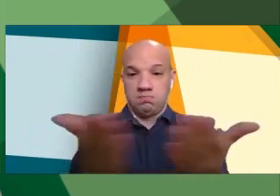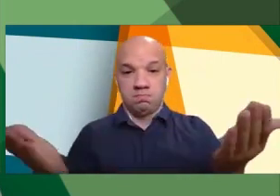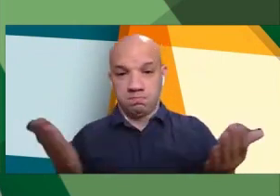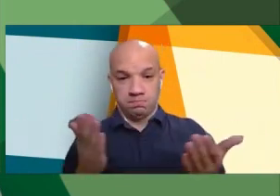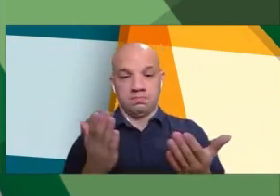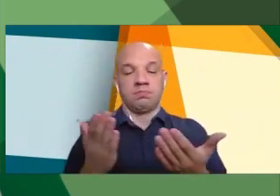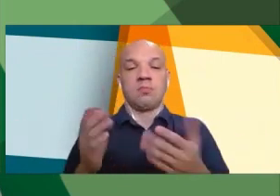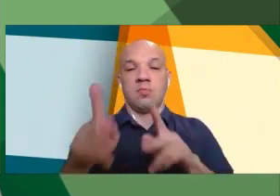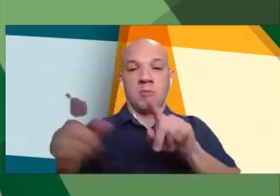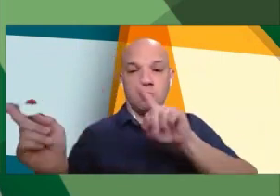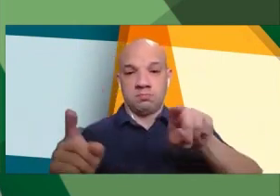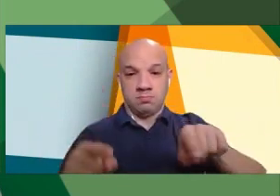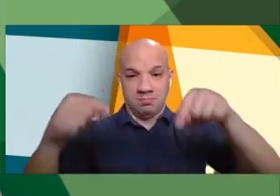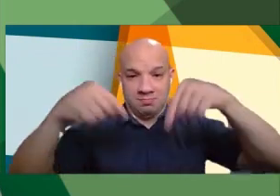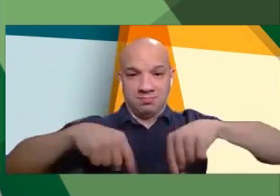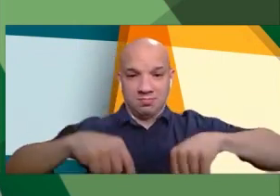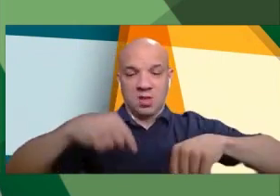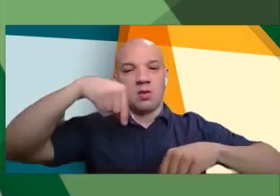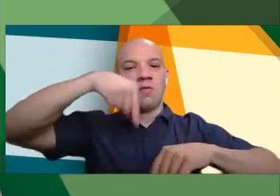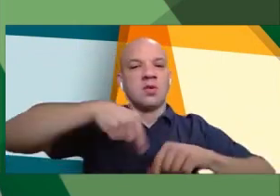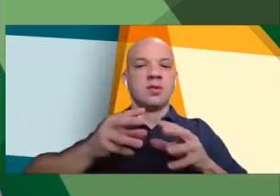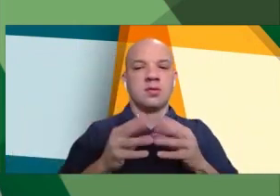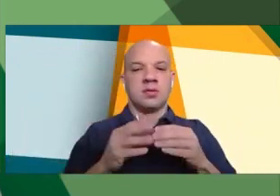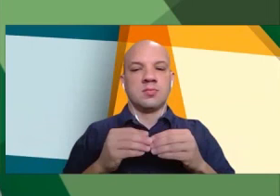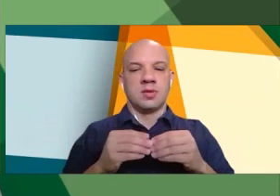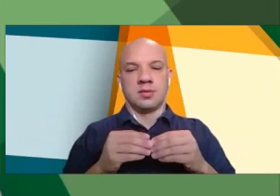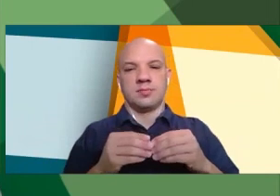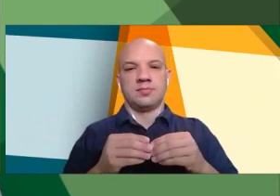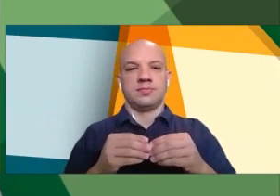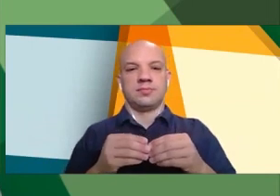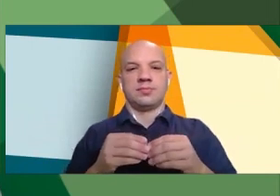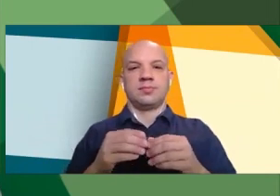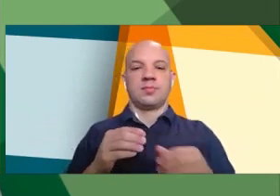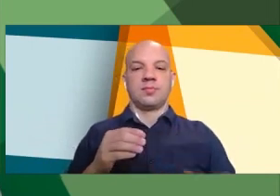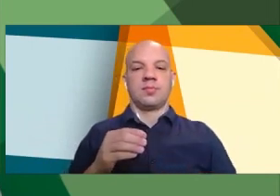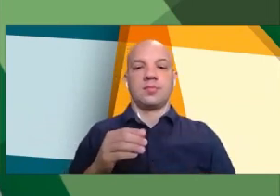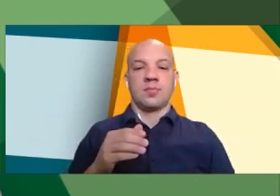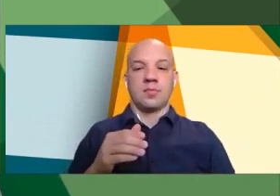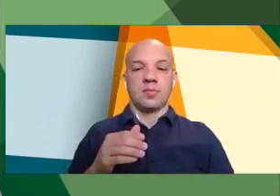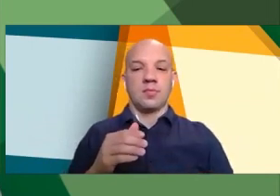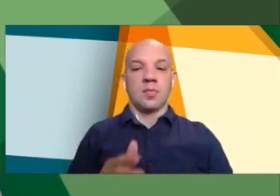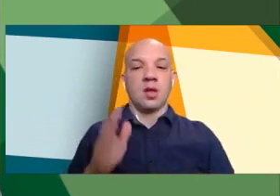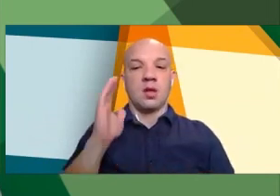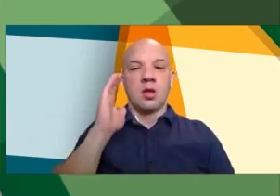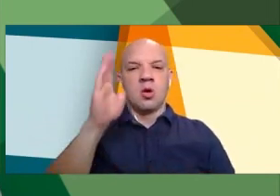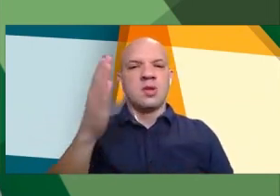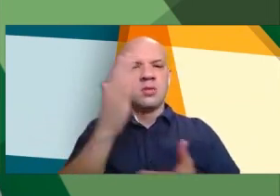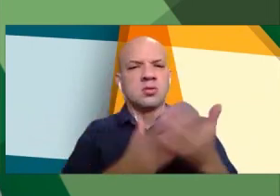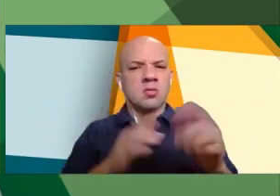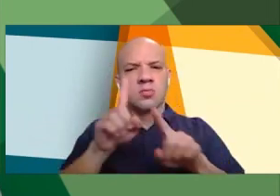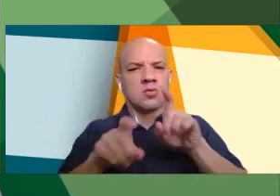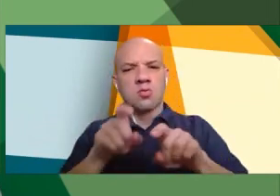for this private meeting. There were being some questions that we have